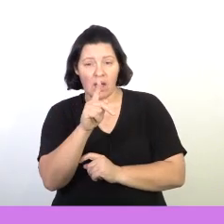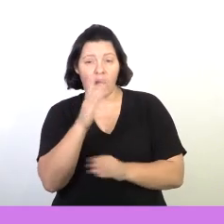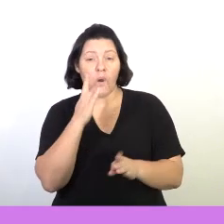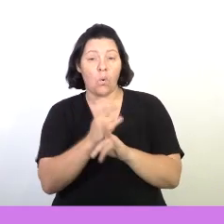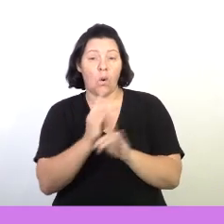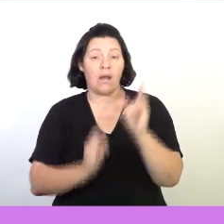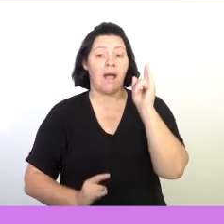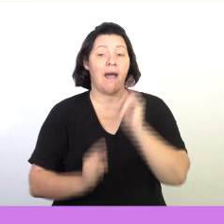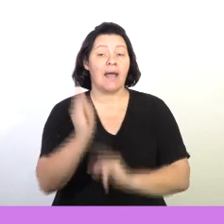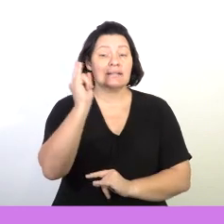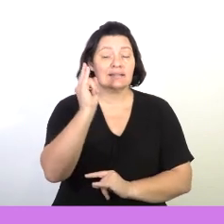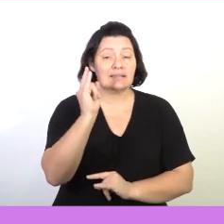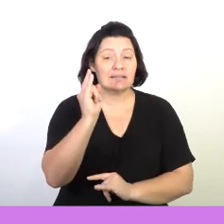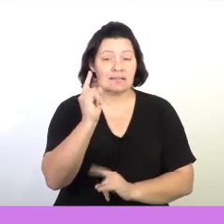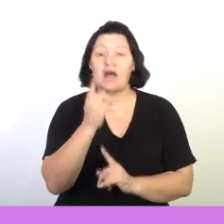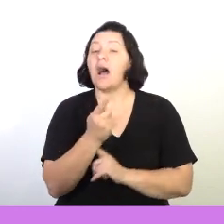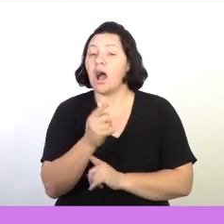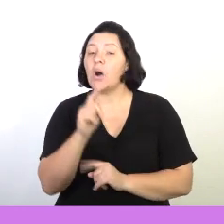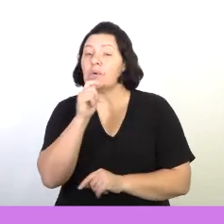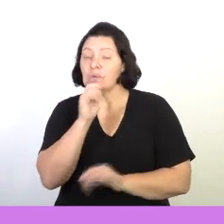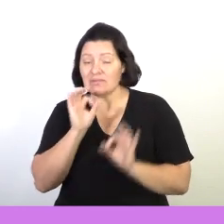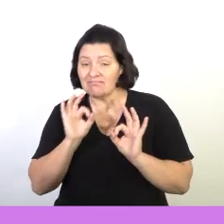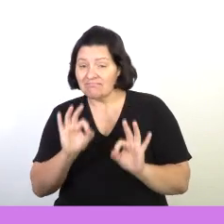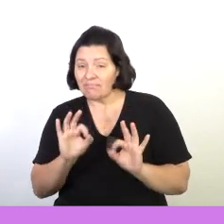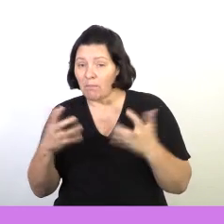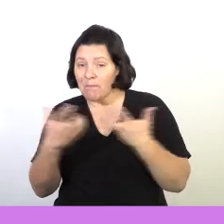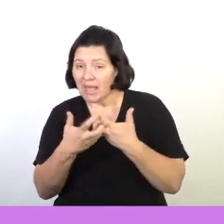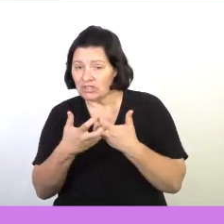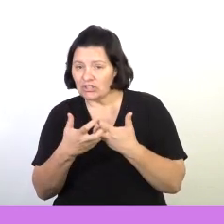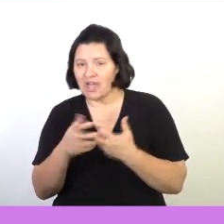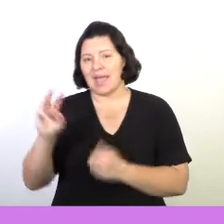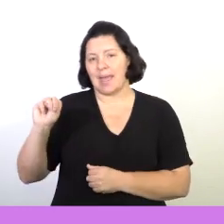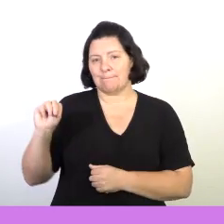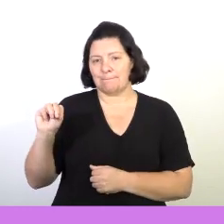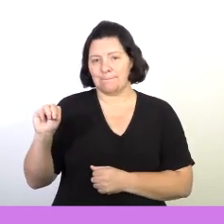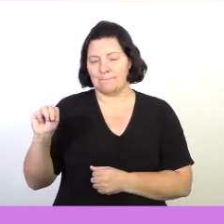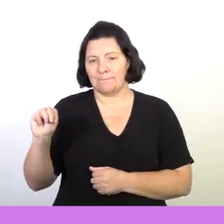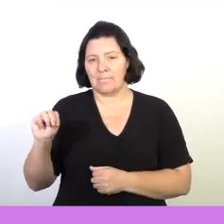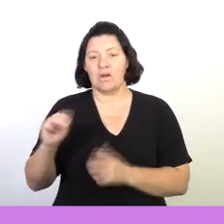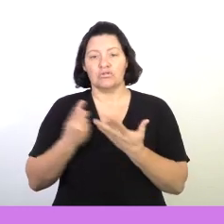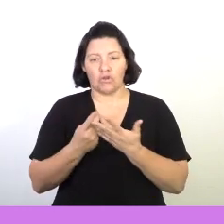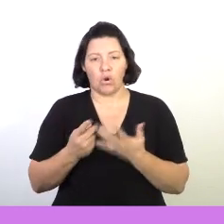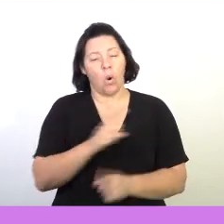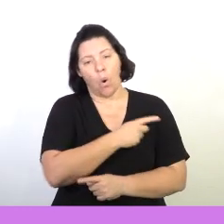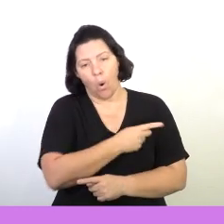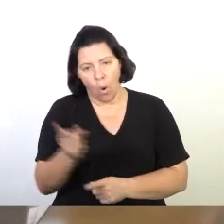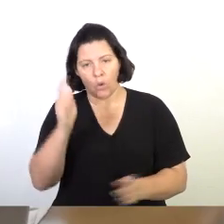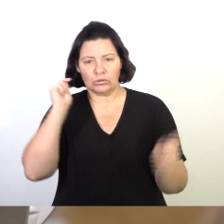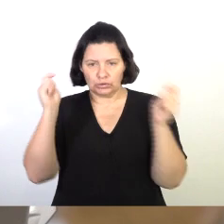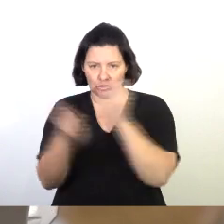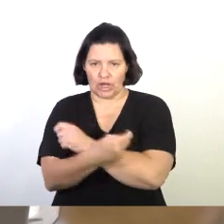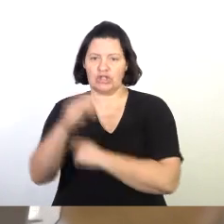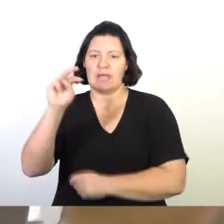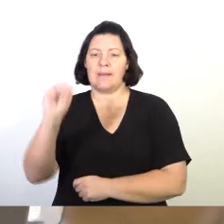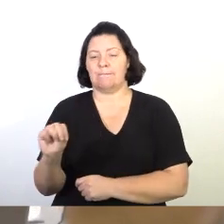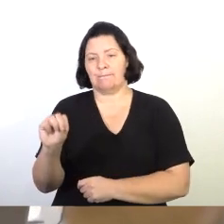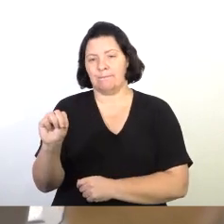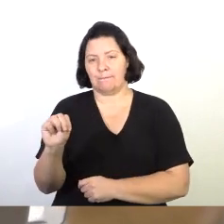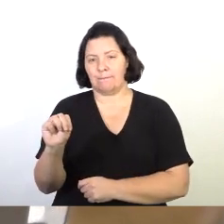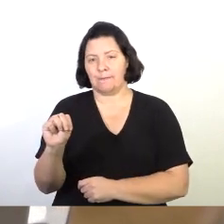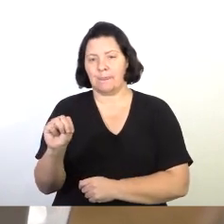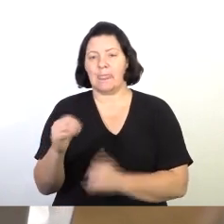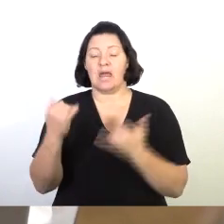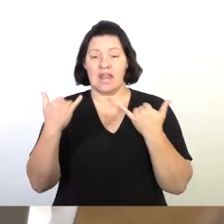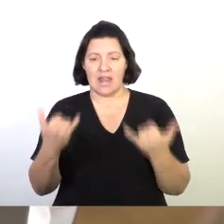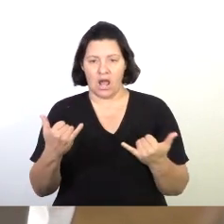remember, when we work with height, the correct unit that we use for height is meters. So everything must be converted